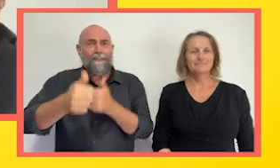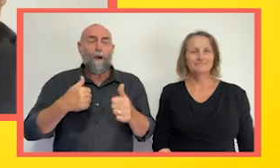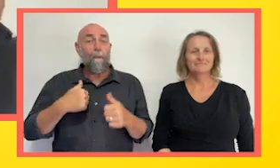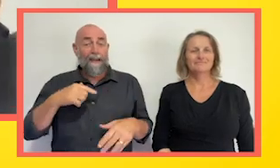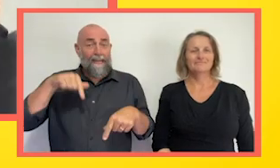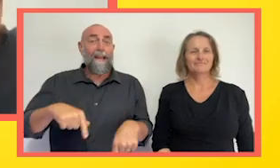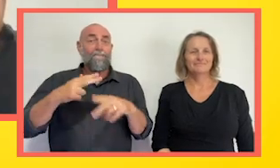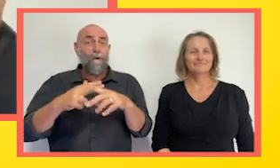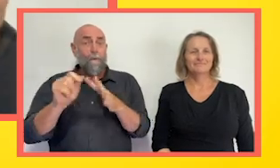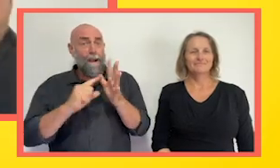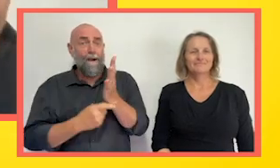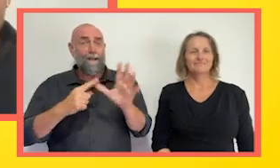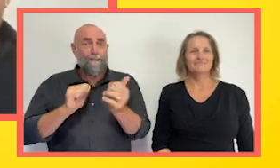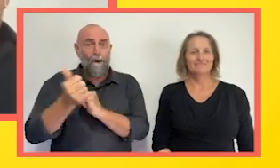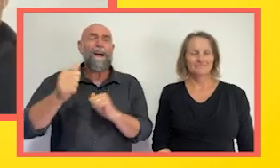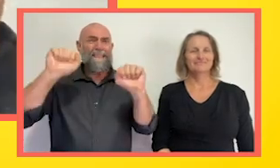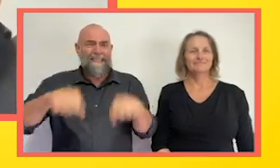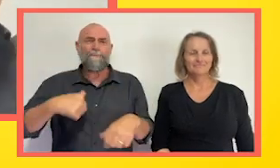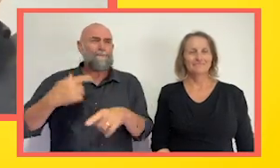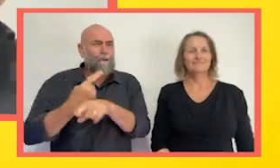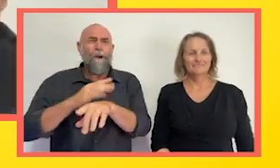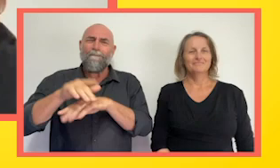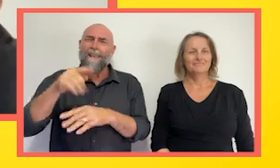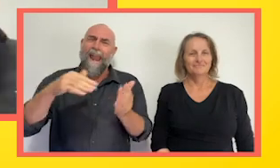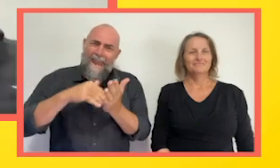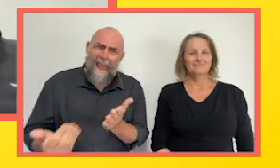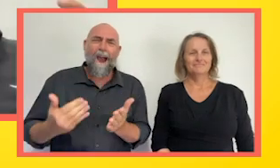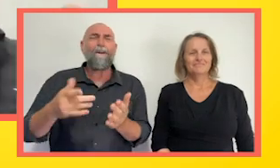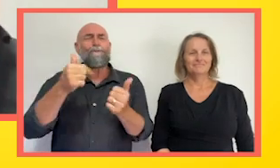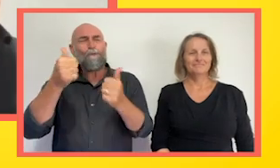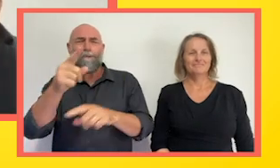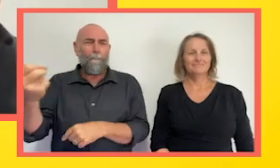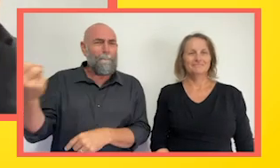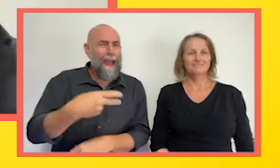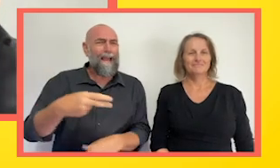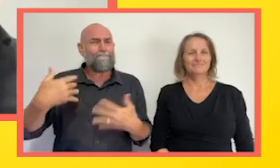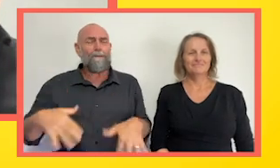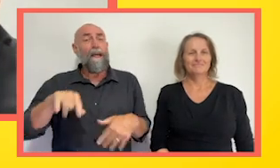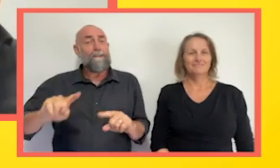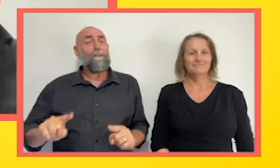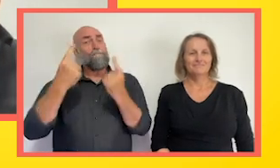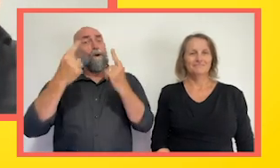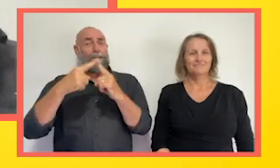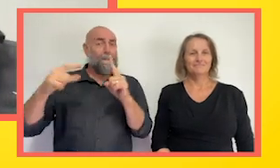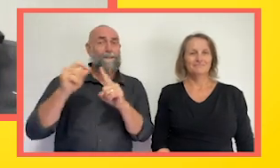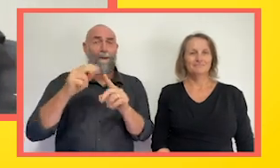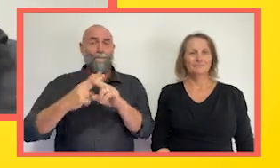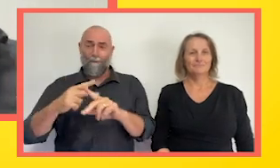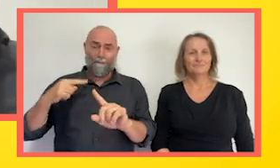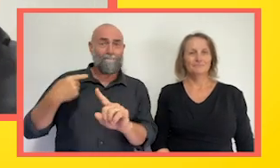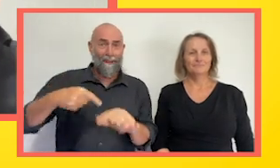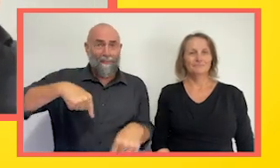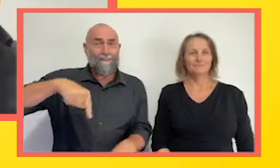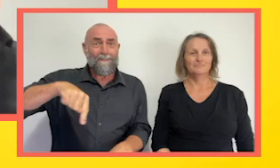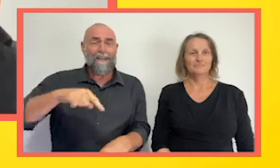things parasport. That is now all things parasport, and it's wonderful to have you back. Mate, this is the first episode of the year, so I think it'd be great